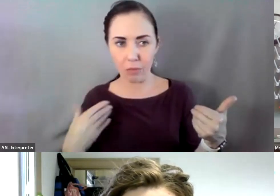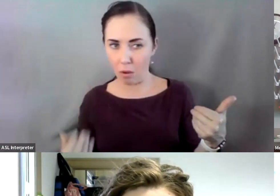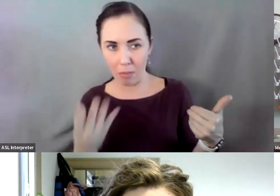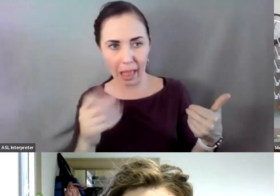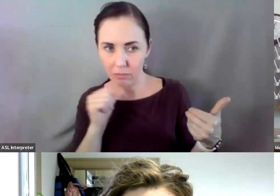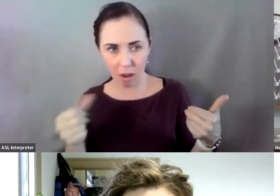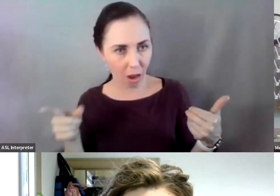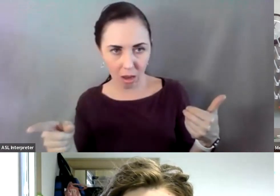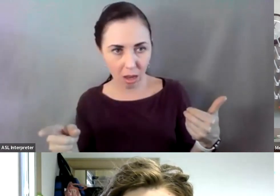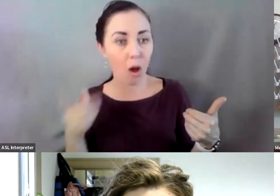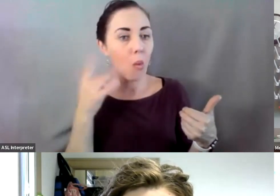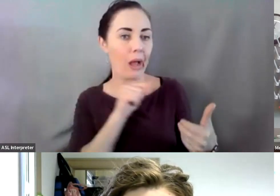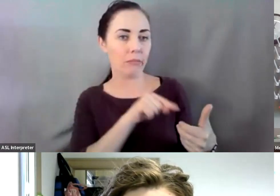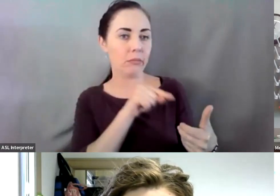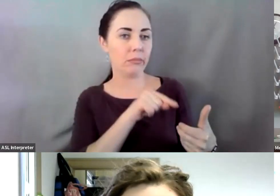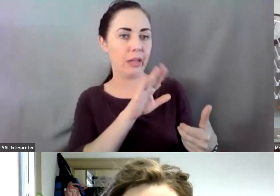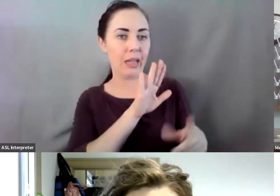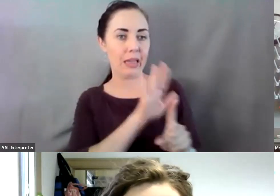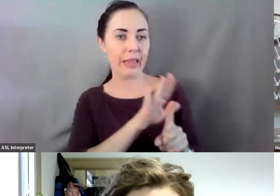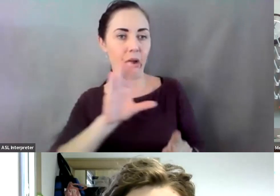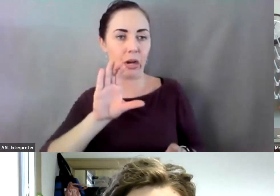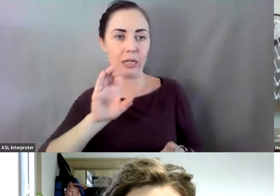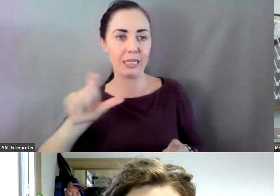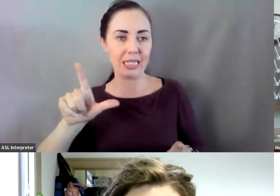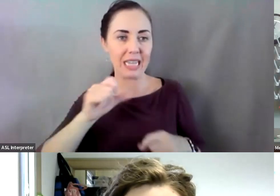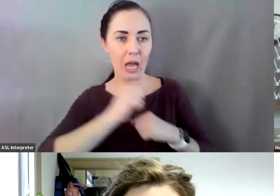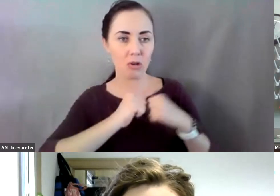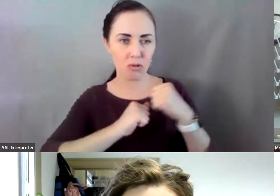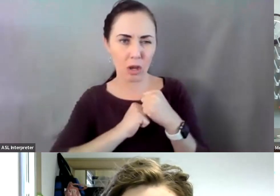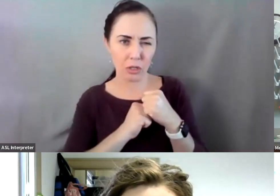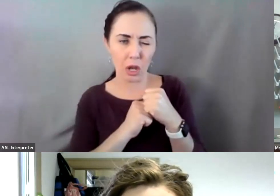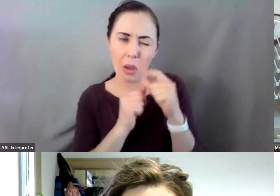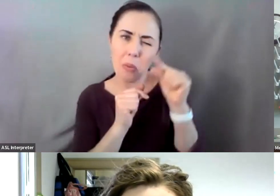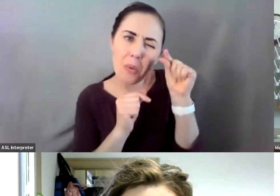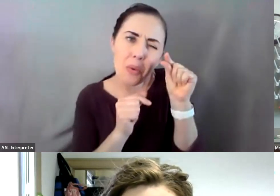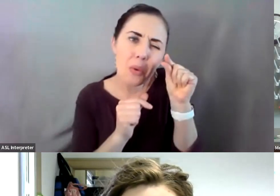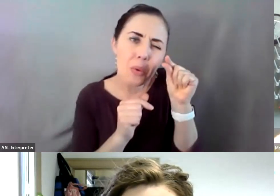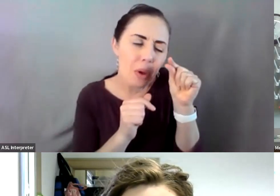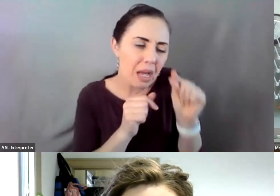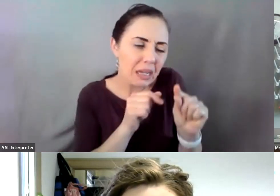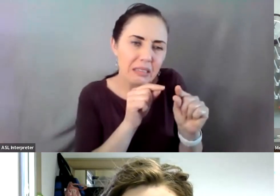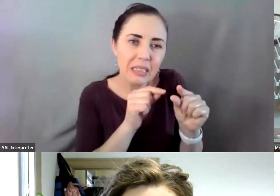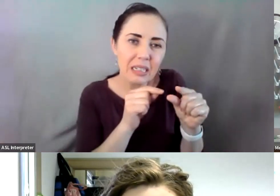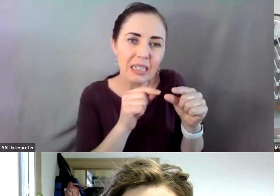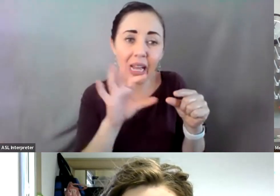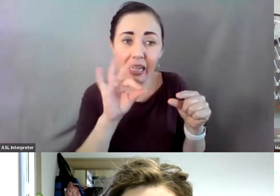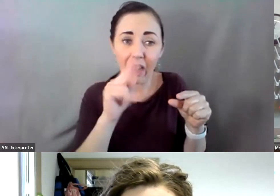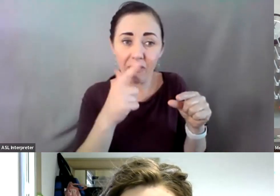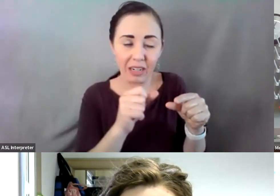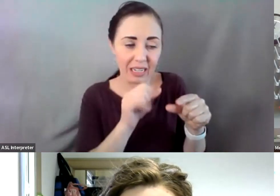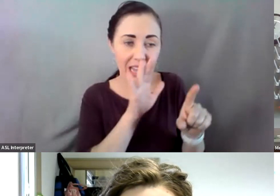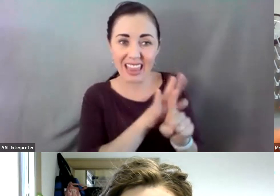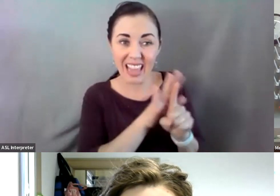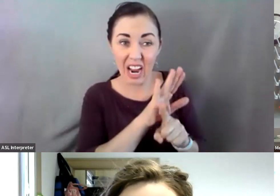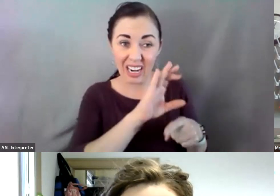the types of, the way that their cells are structured. So at the very, very, very small level, all of the pieces that make up a fungus, they function